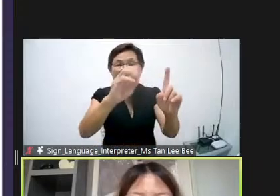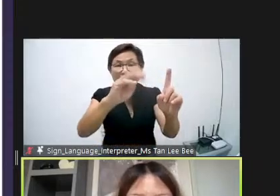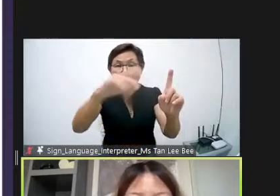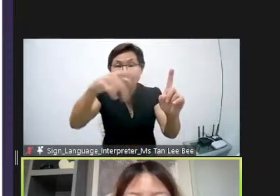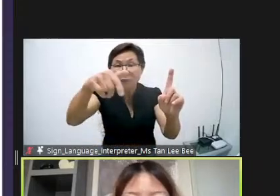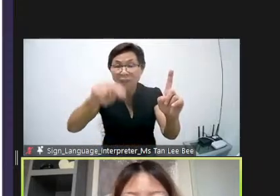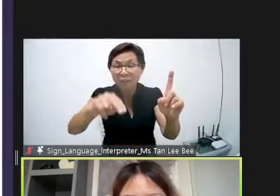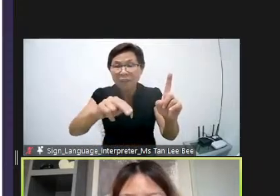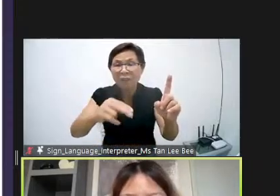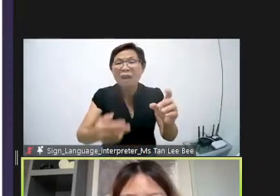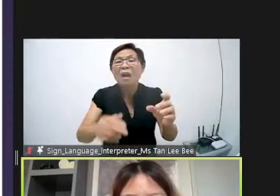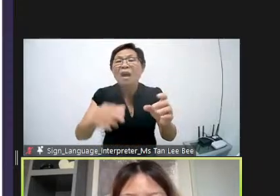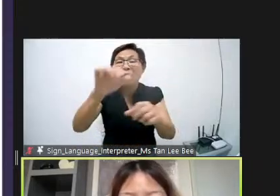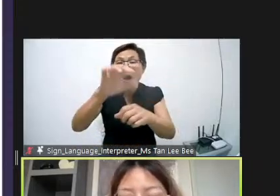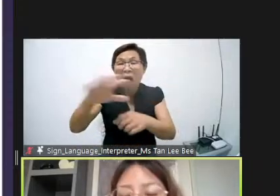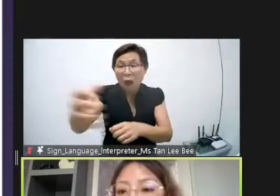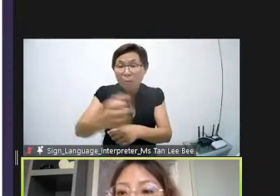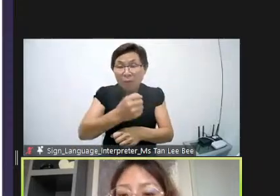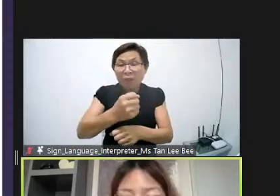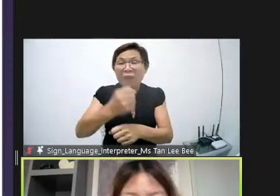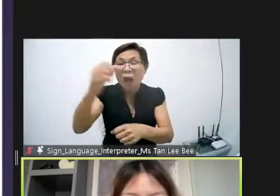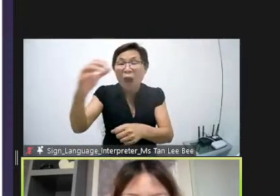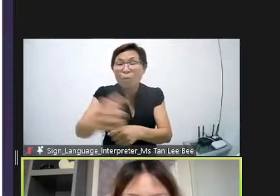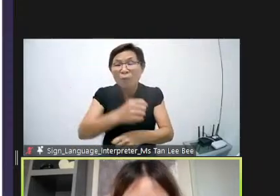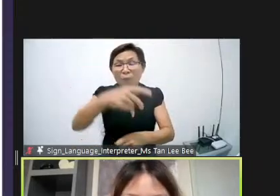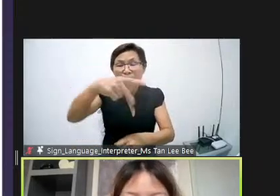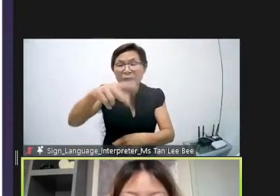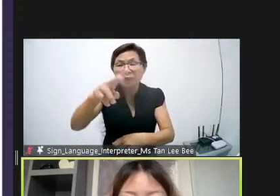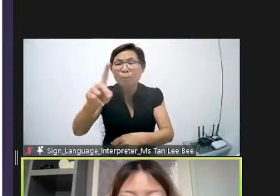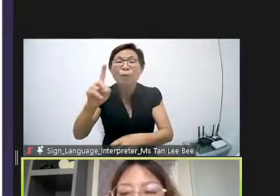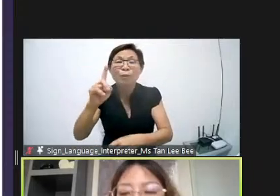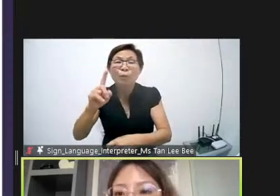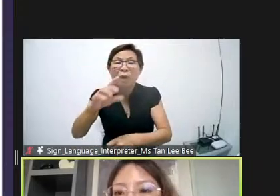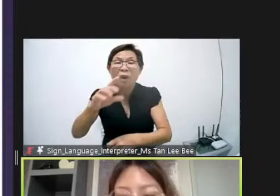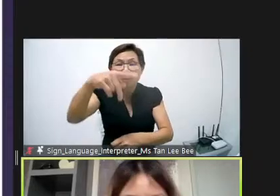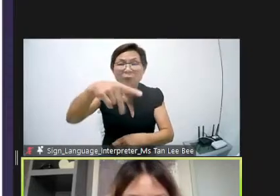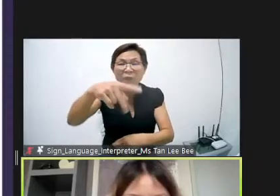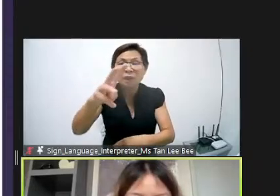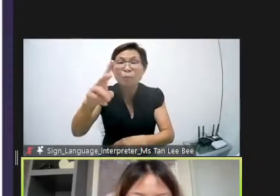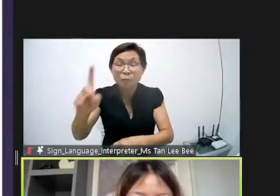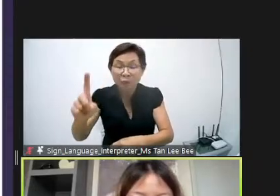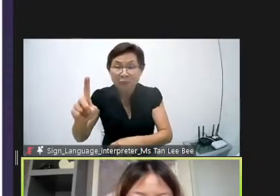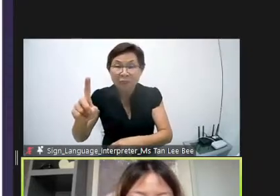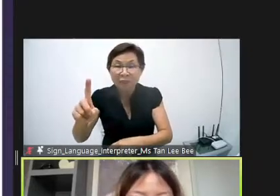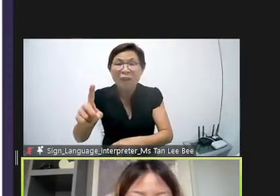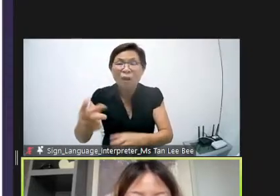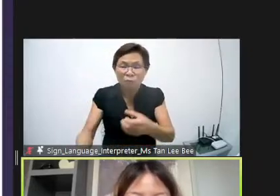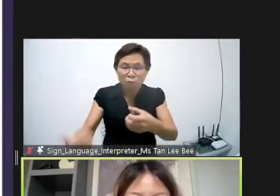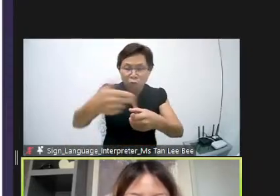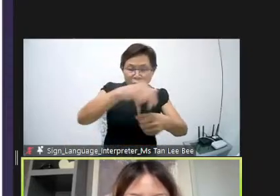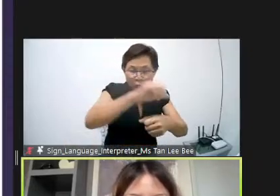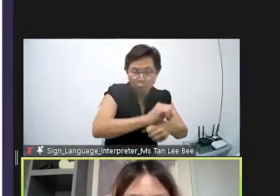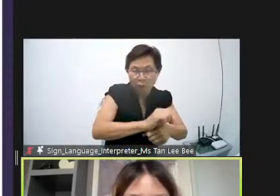not follow the law, they have to pay the fee to the government fund.